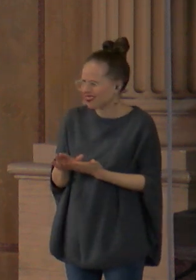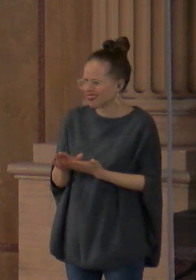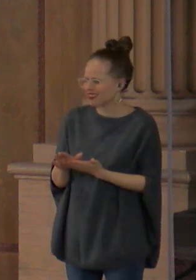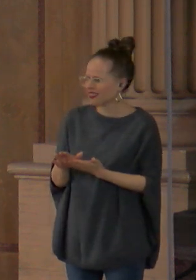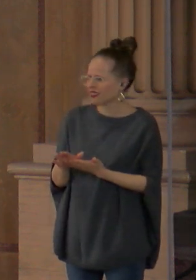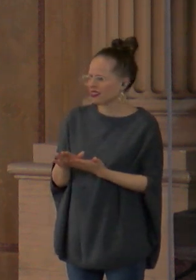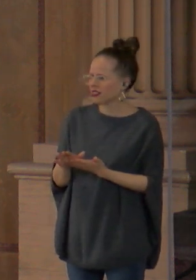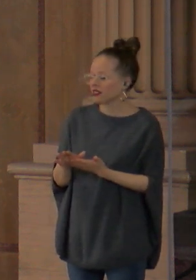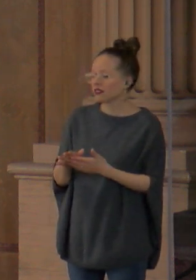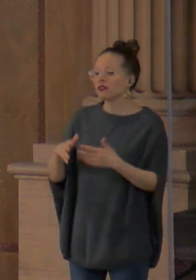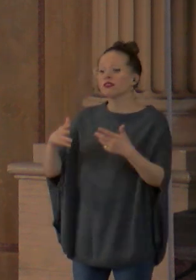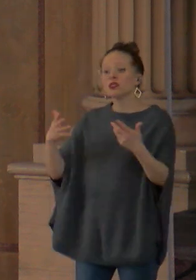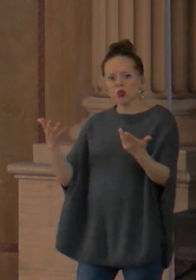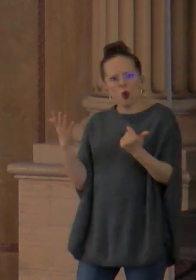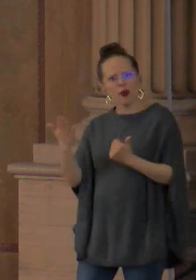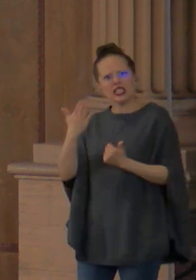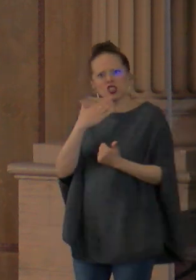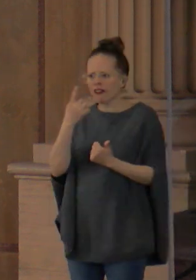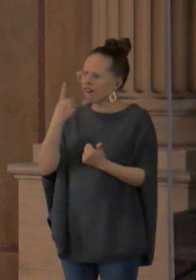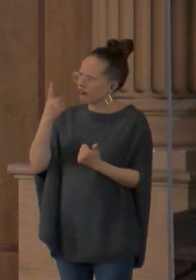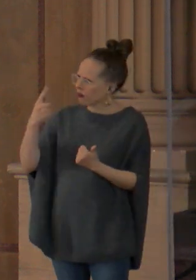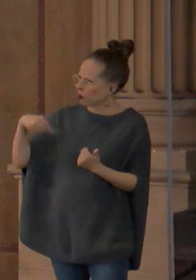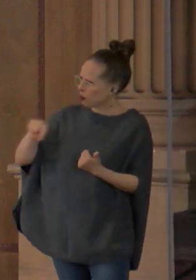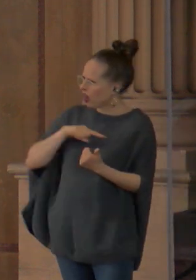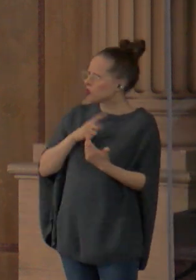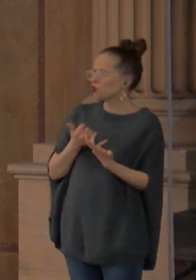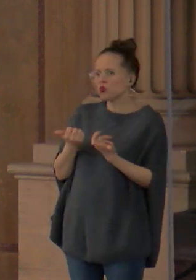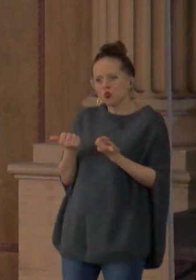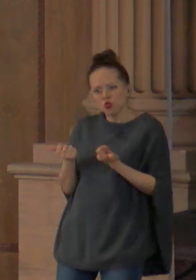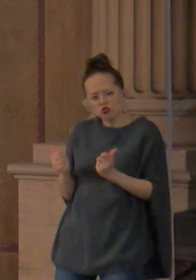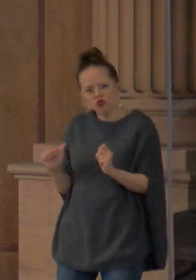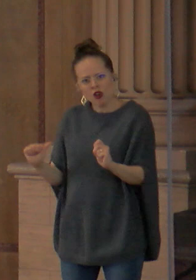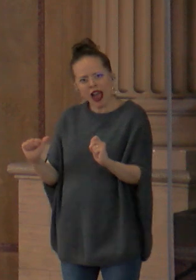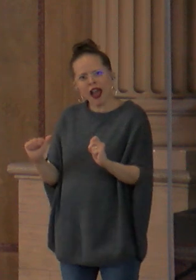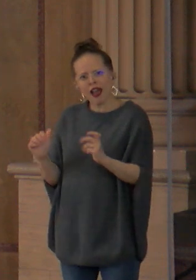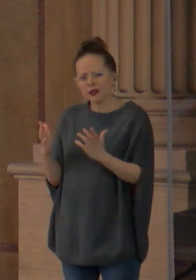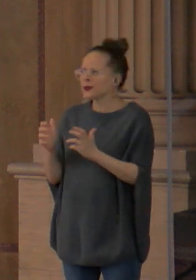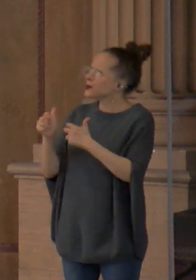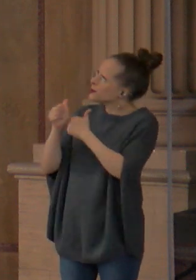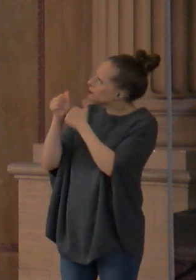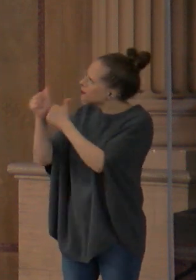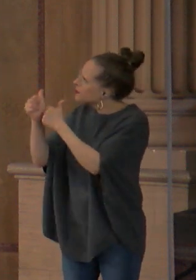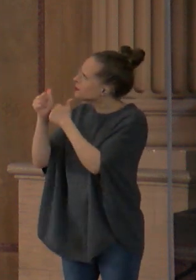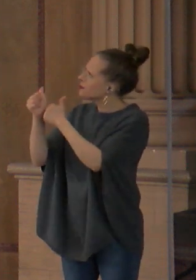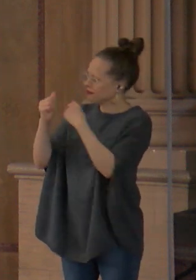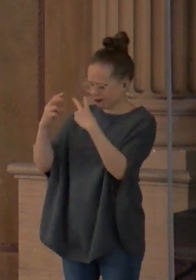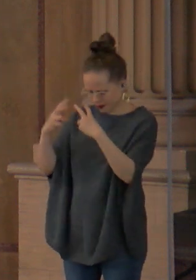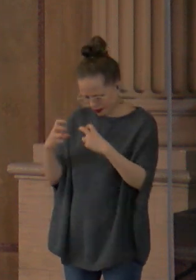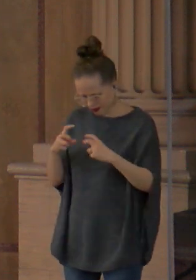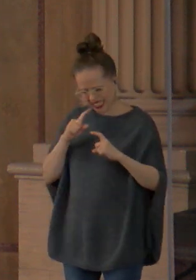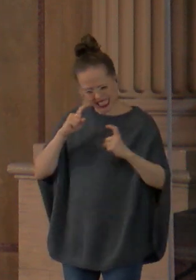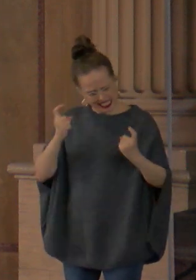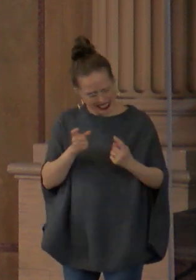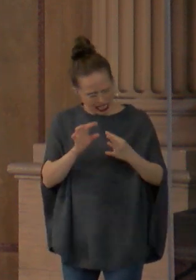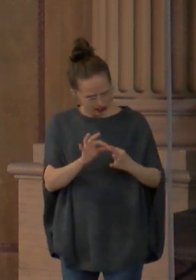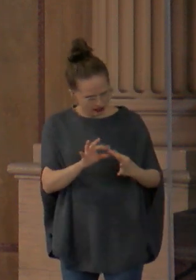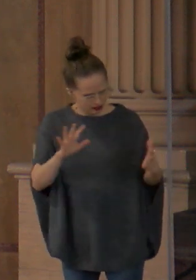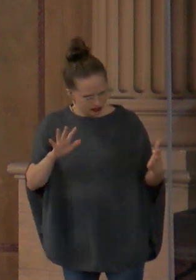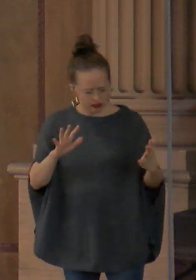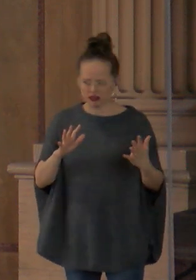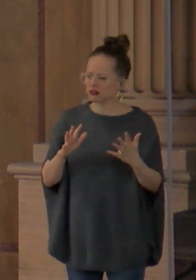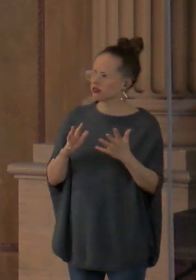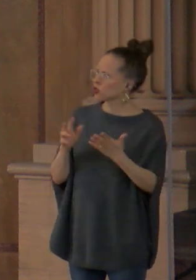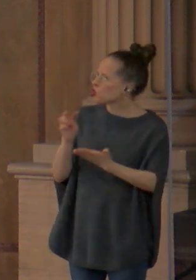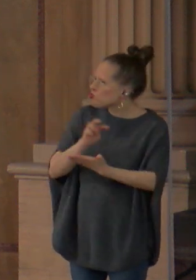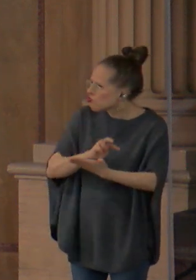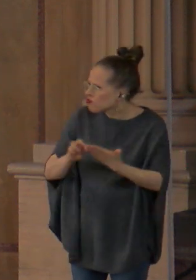And so it's good for us to work to obey God. It's good for us to examine ourselves and to turn from sin. It's good to practice our spiritual disciplines, like